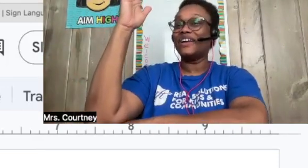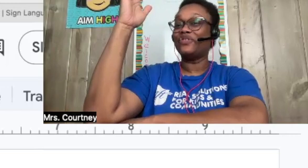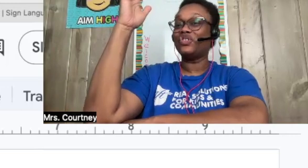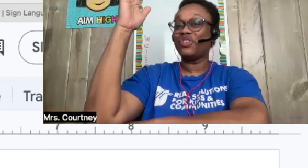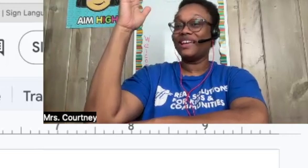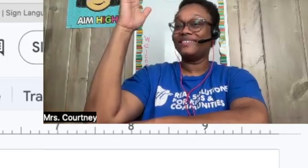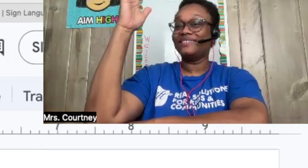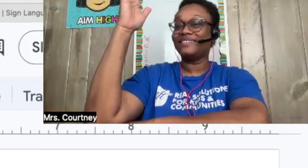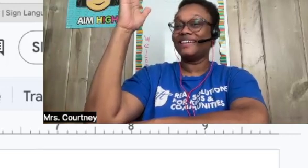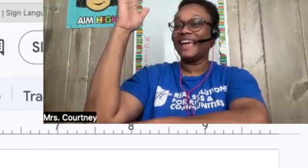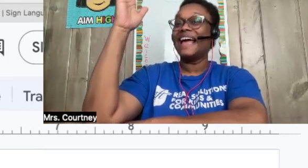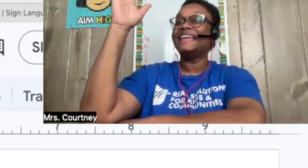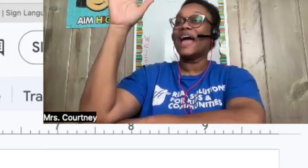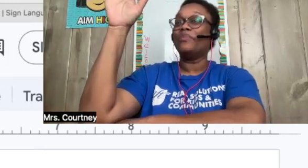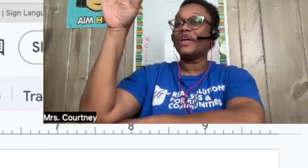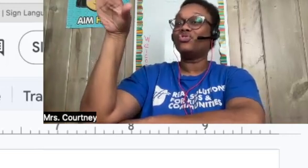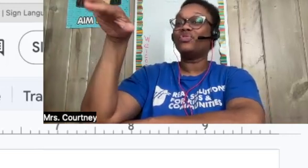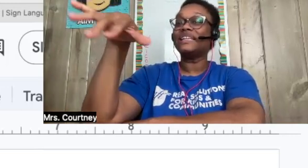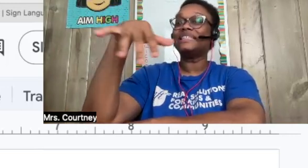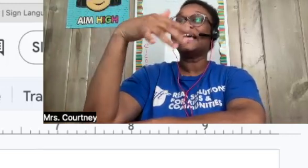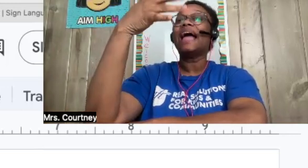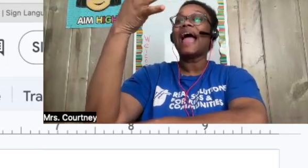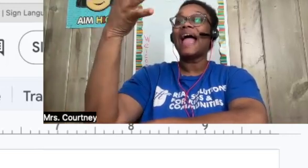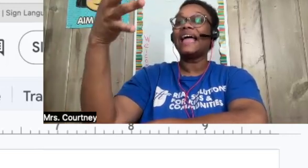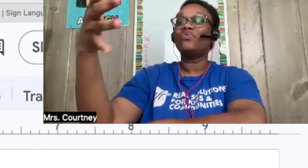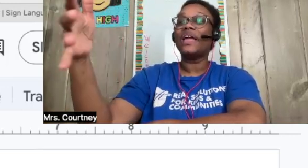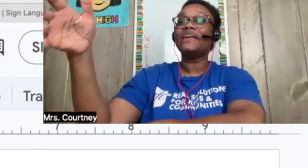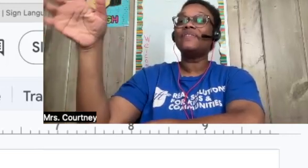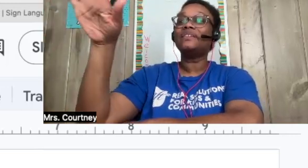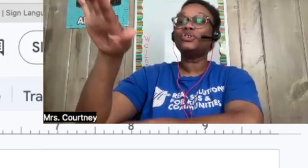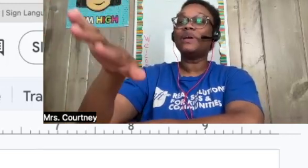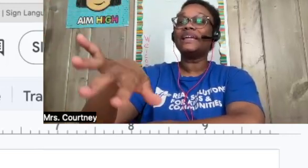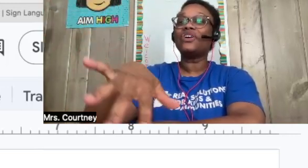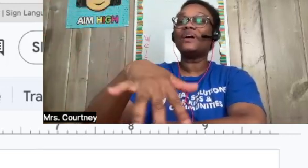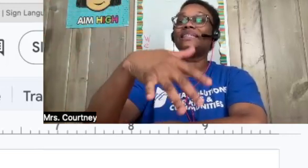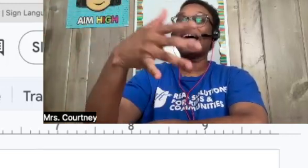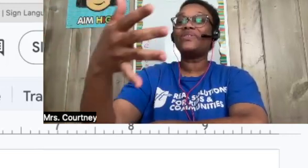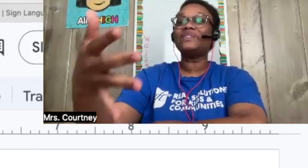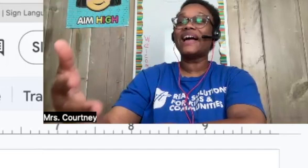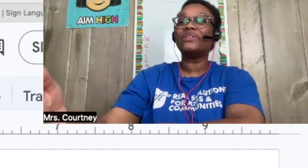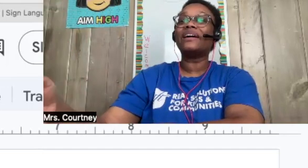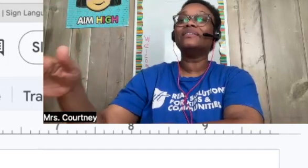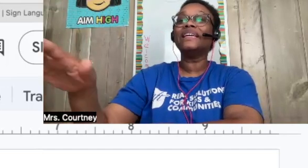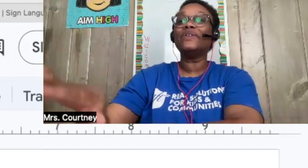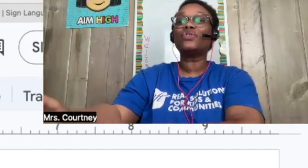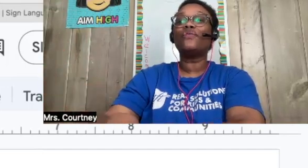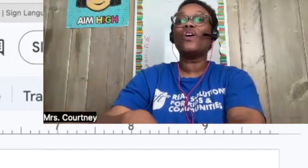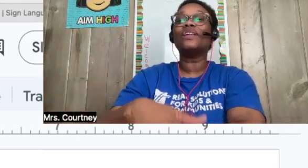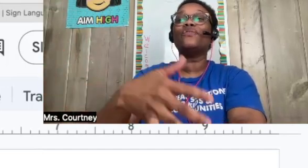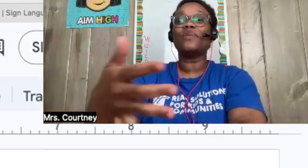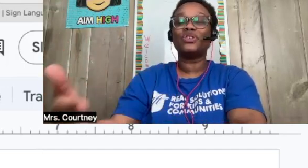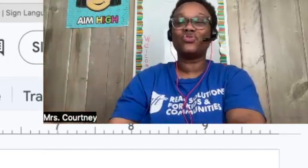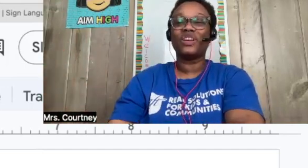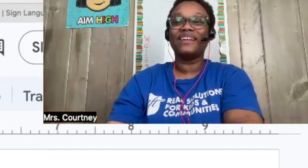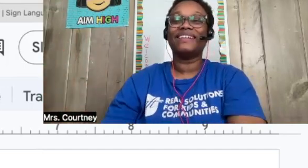the sign for tree? Now bend your wrist and then wave it a little bit, going down, down, like leaves are